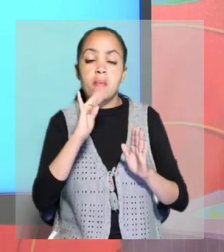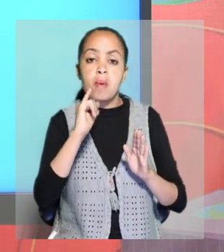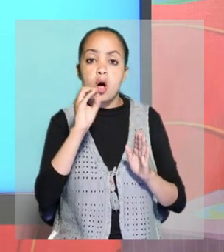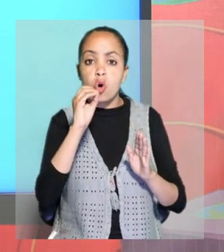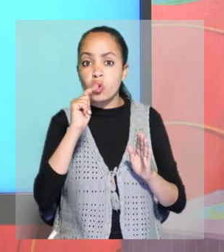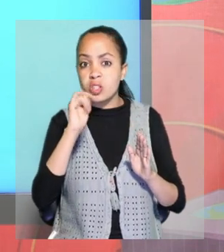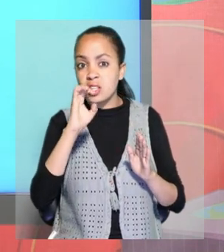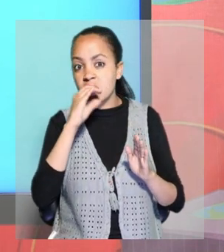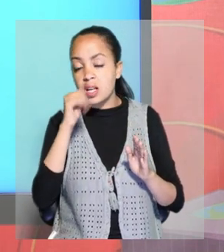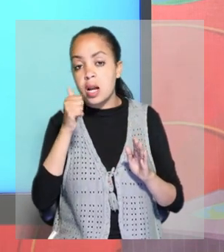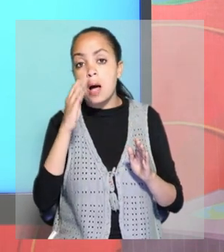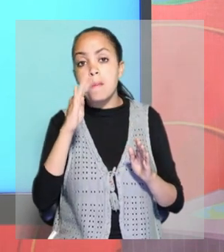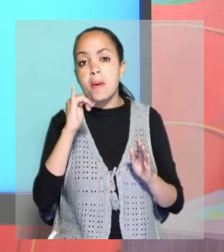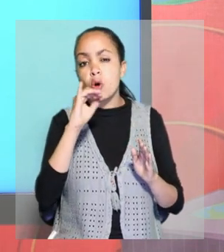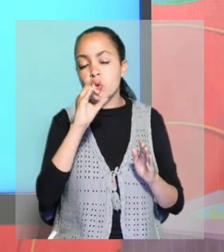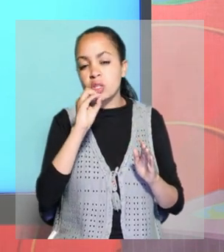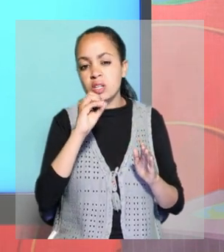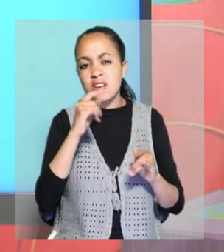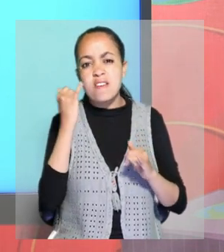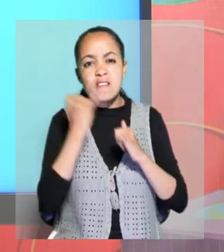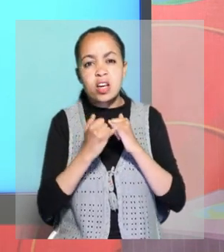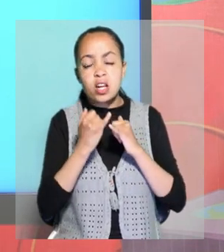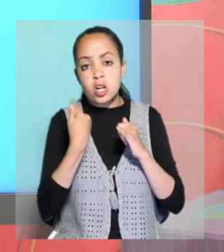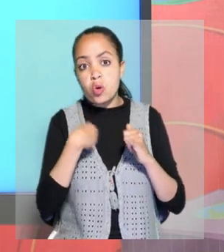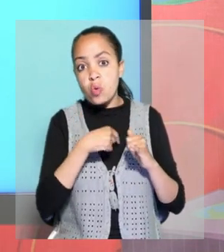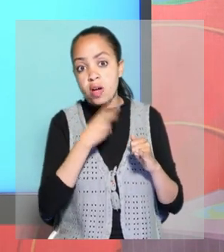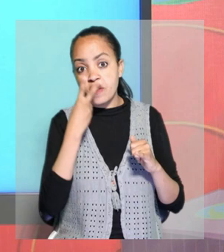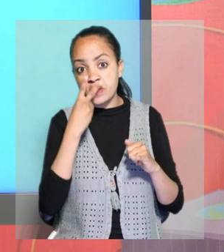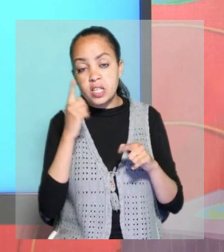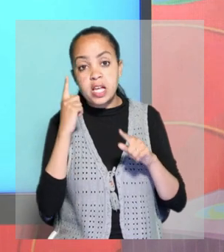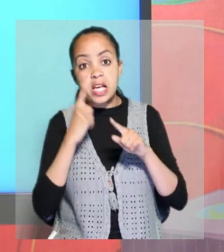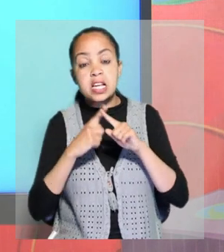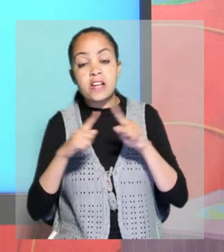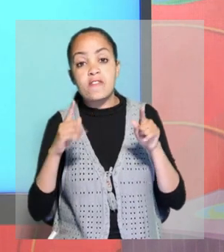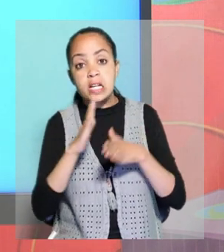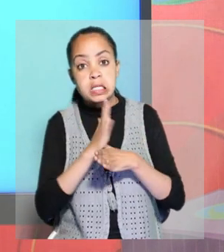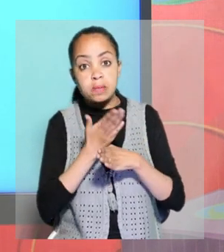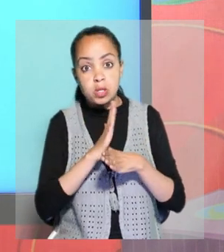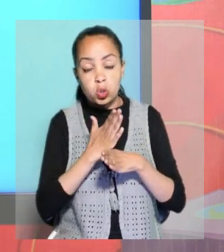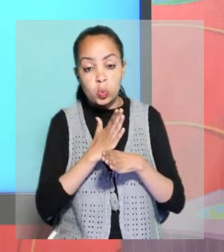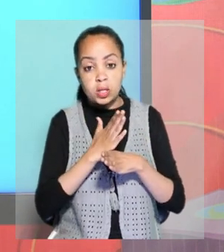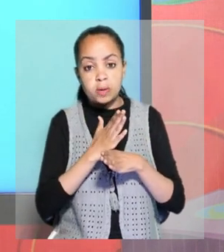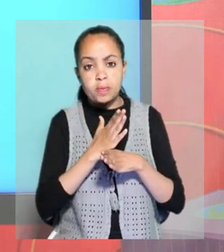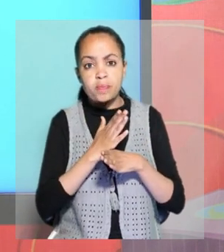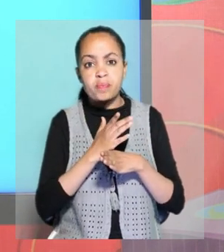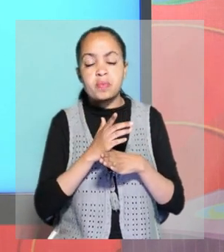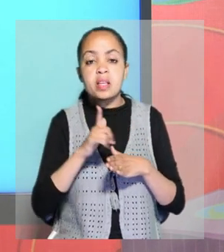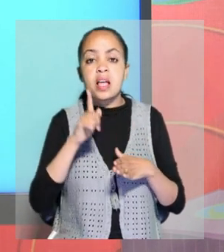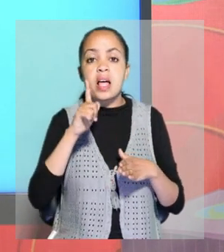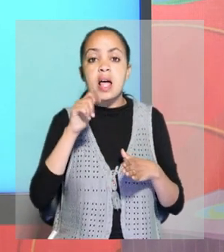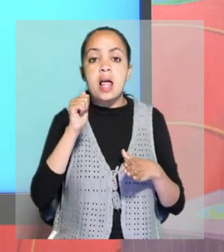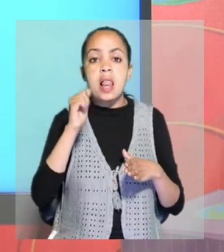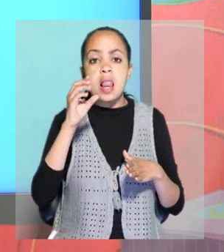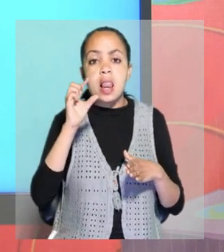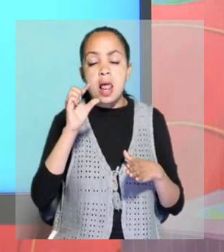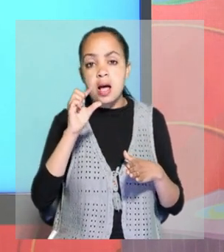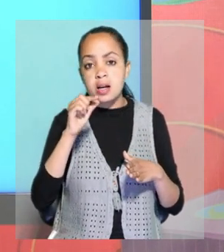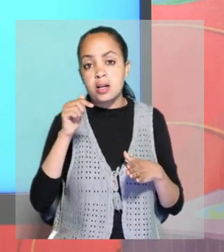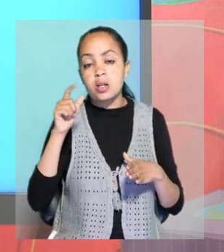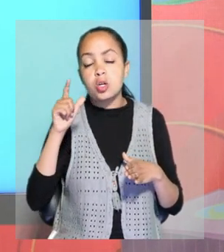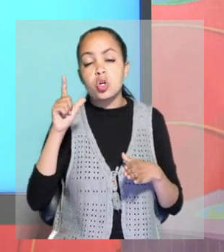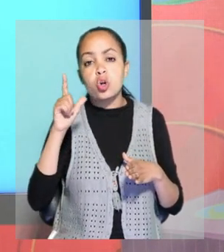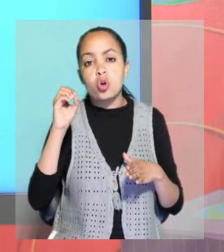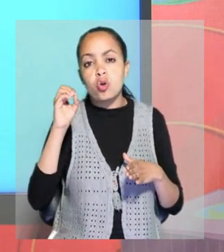factor. Finally, we have seen a difference between lag phase, log